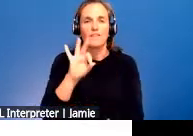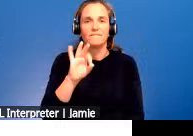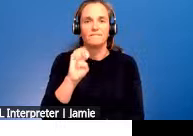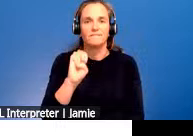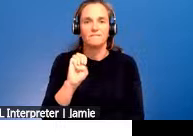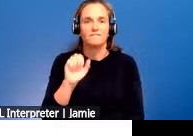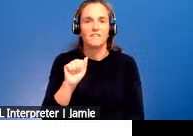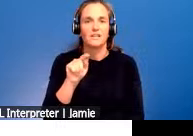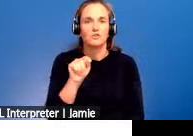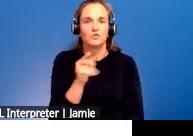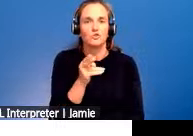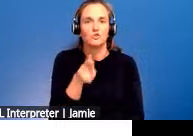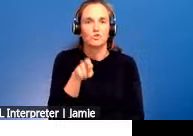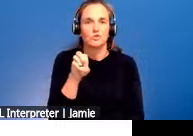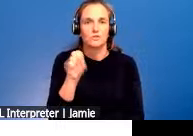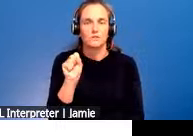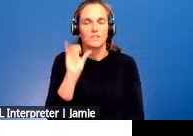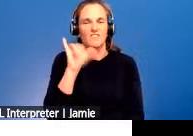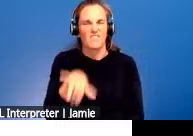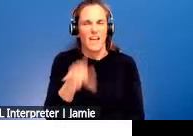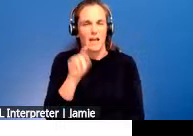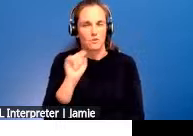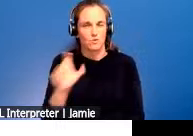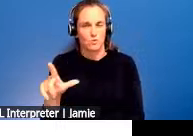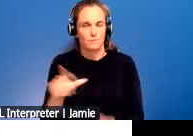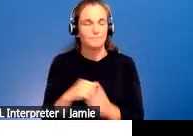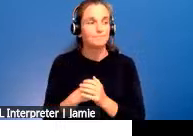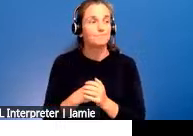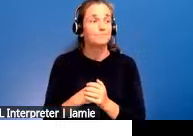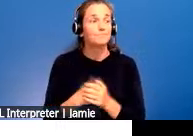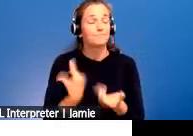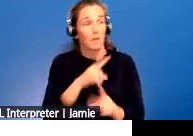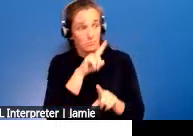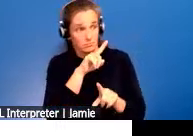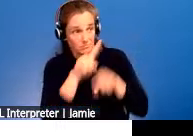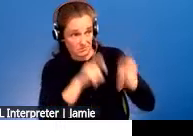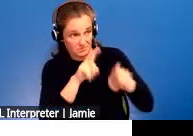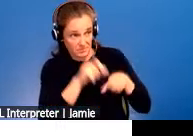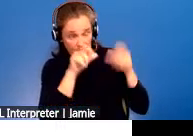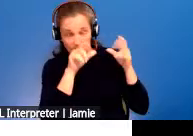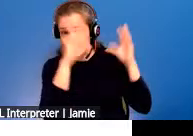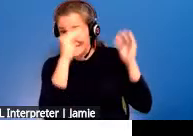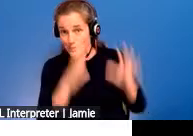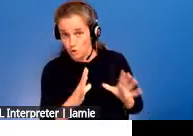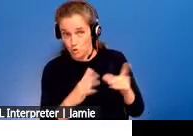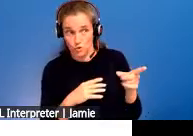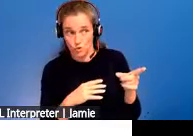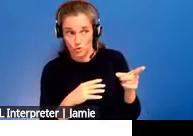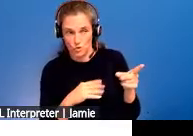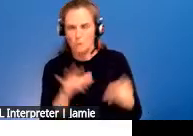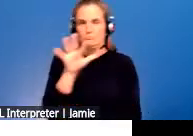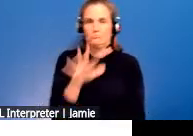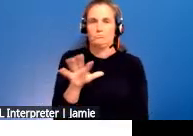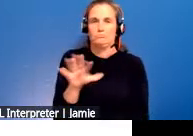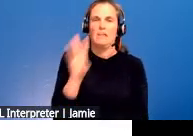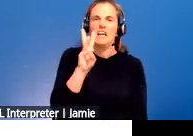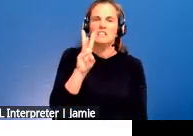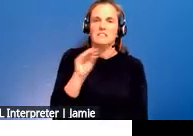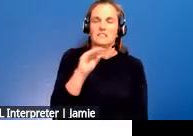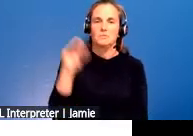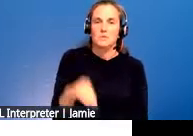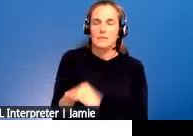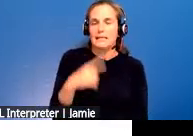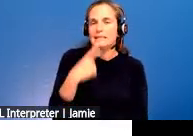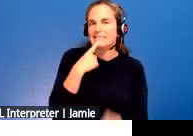tool. When the teachers were asked about these inaccessible tools, roughly 60% of them said their students